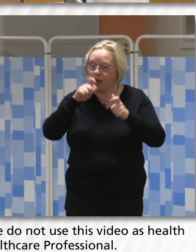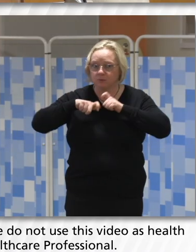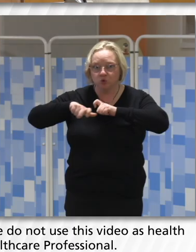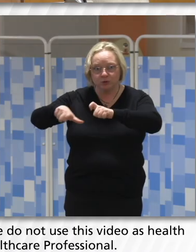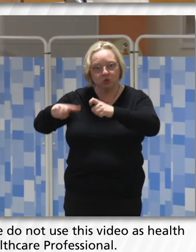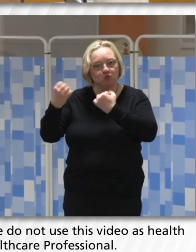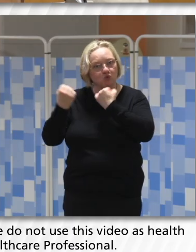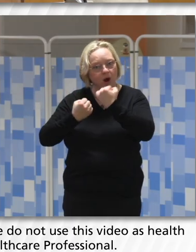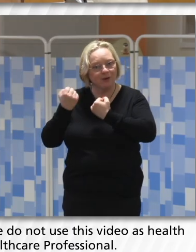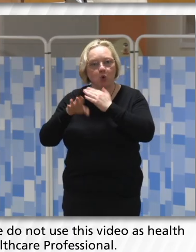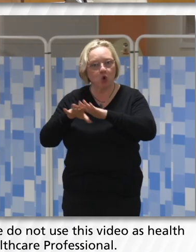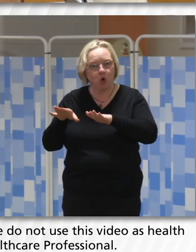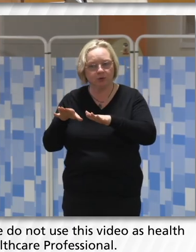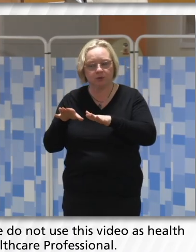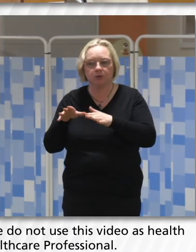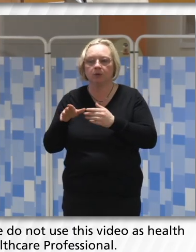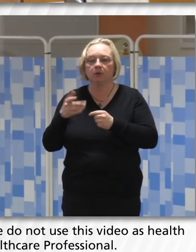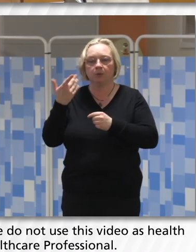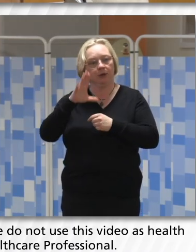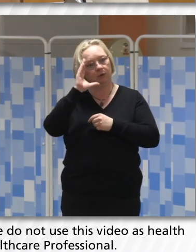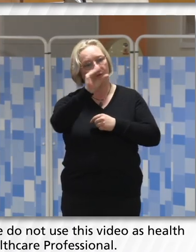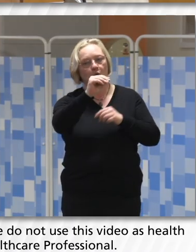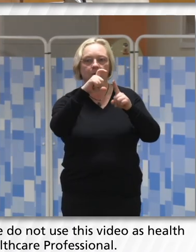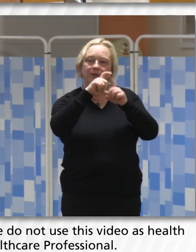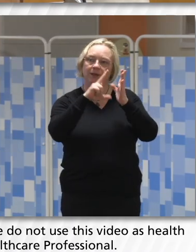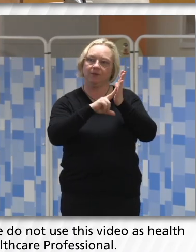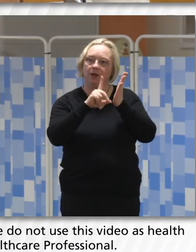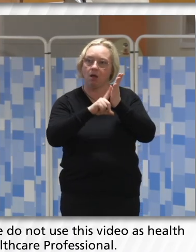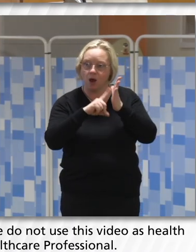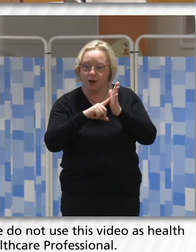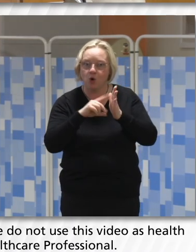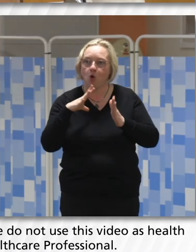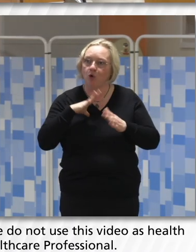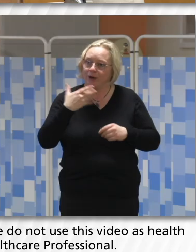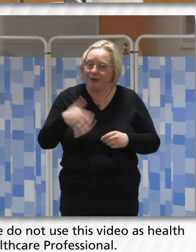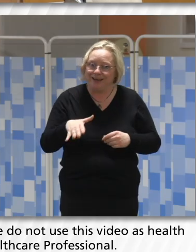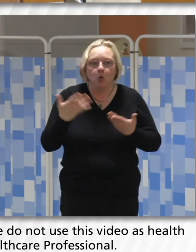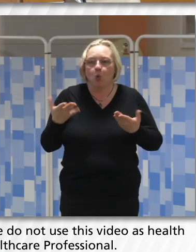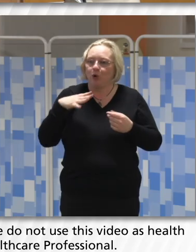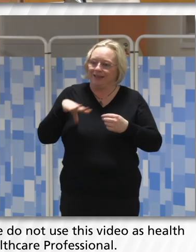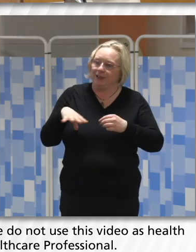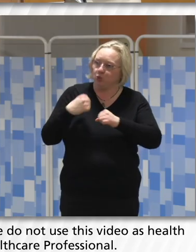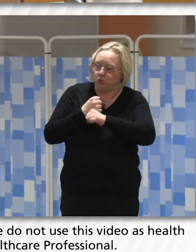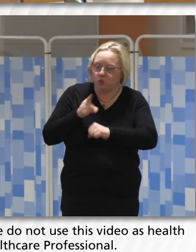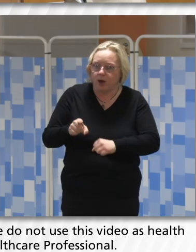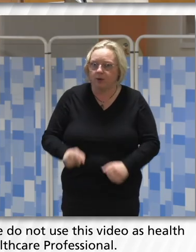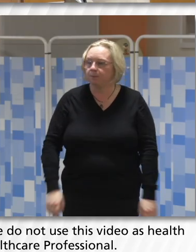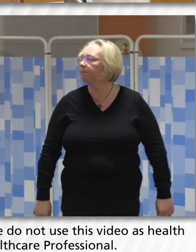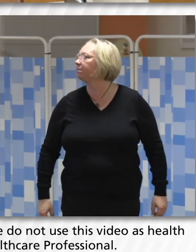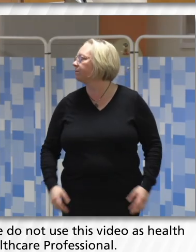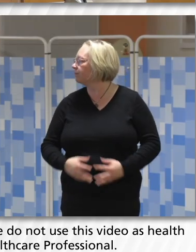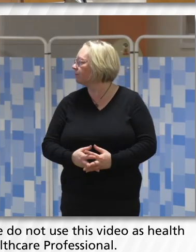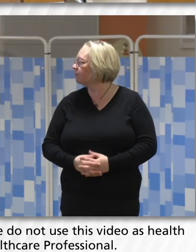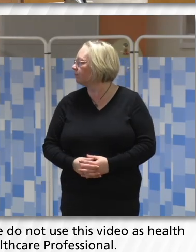drive, but on the premise that they inform the DVLA? Is that something that they've already done, or are they in the process of doing that?